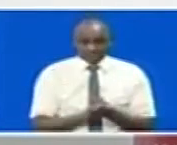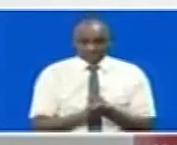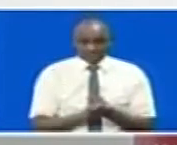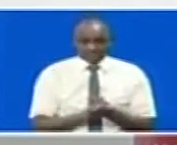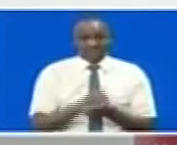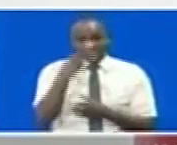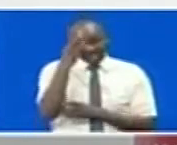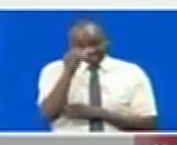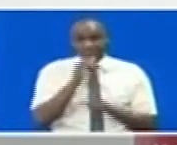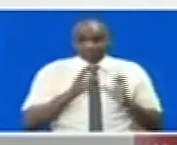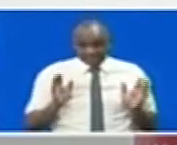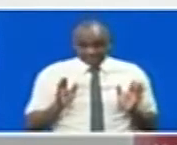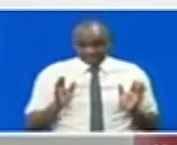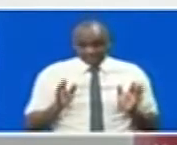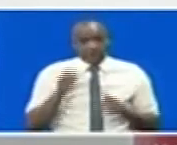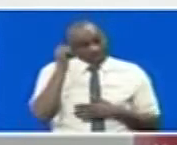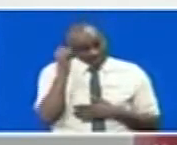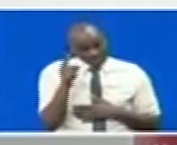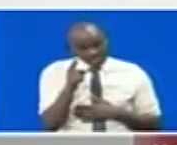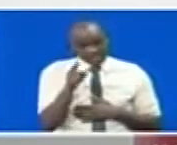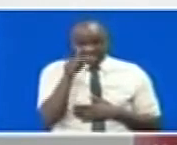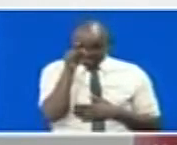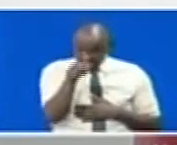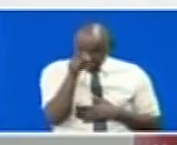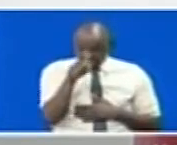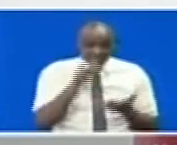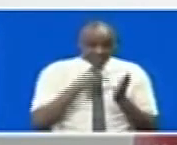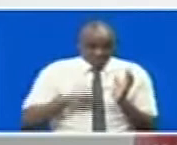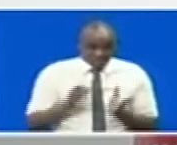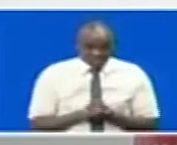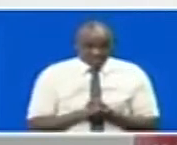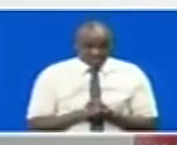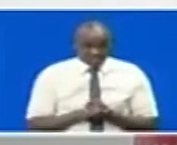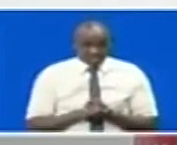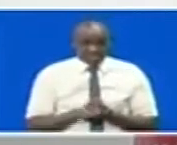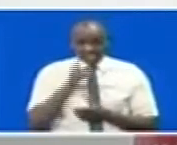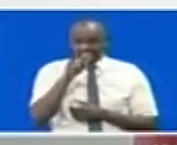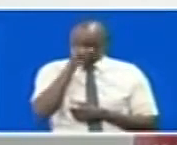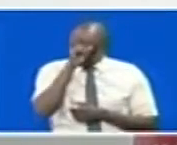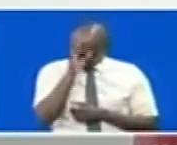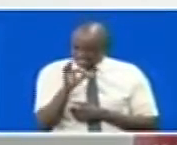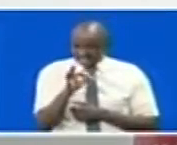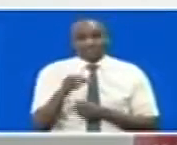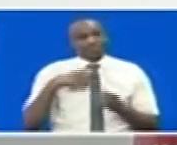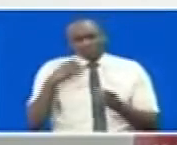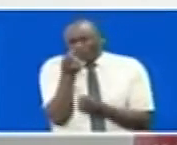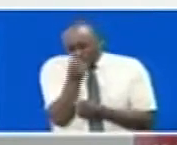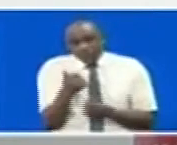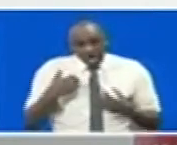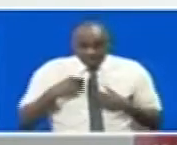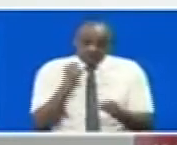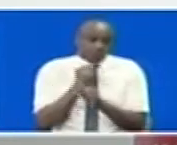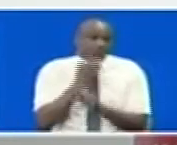30. You must understand that that's to be a serious deficiency. I